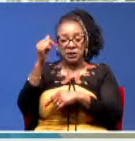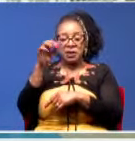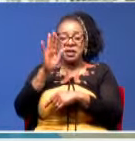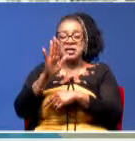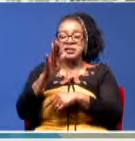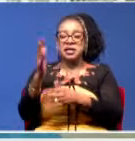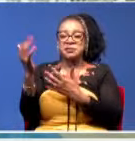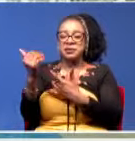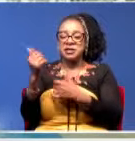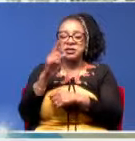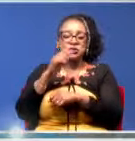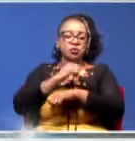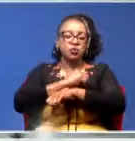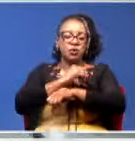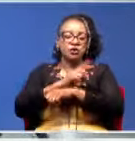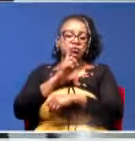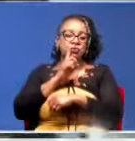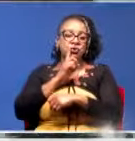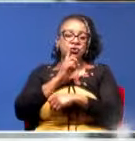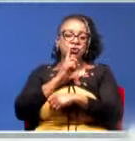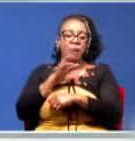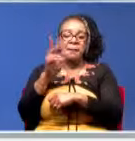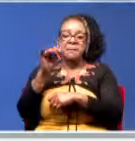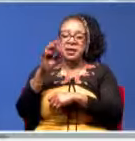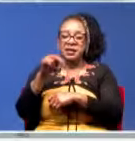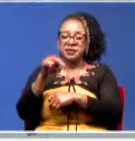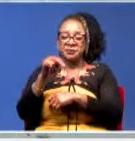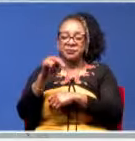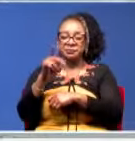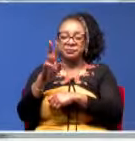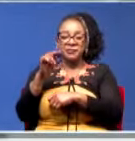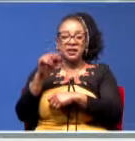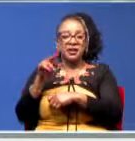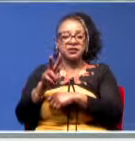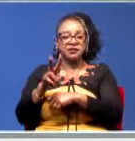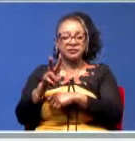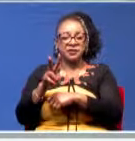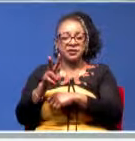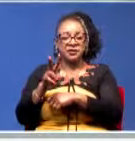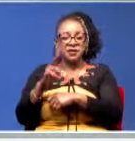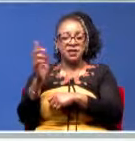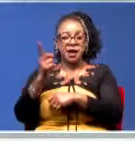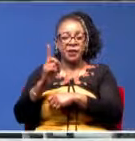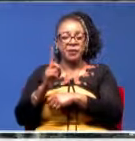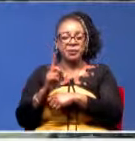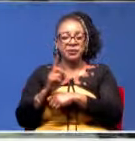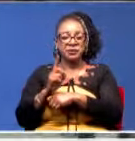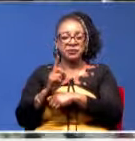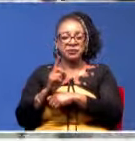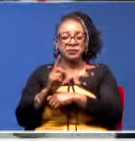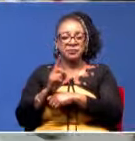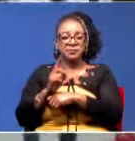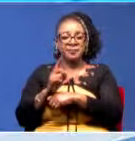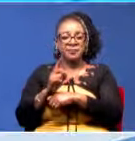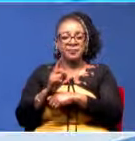in school tomorrow. Brian Mushiri, NTV, Nairobi.